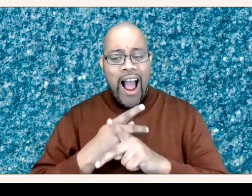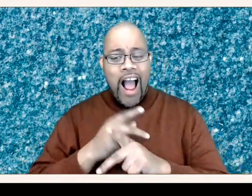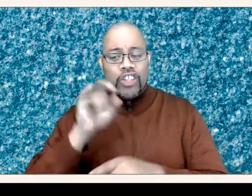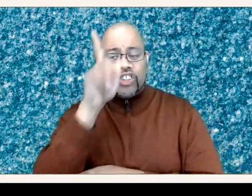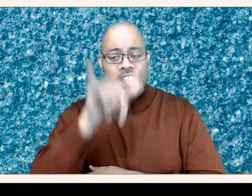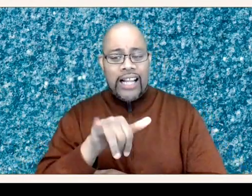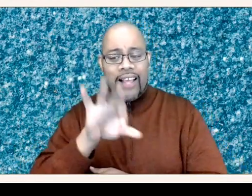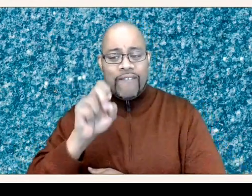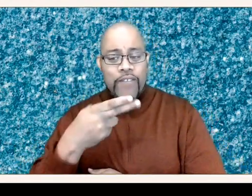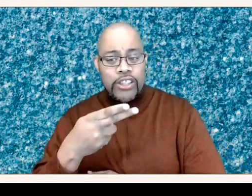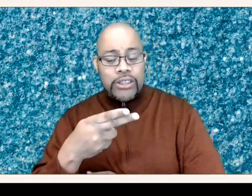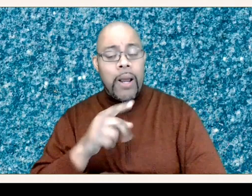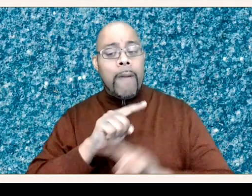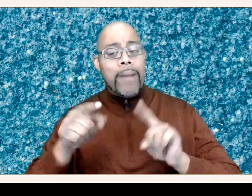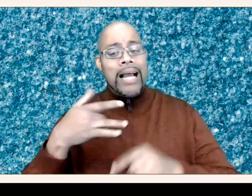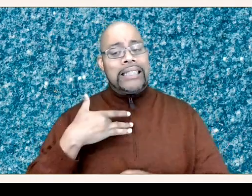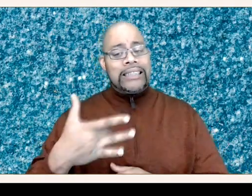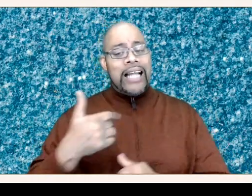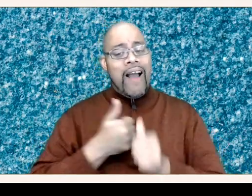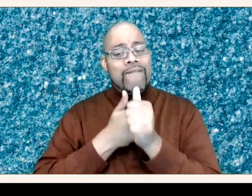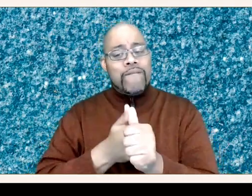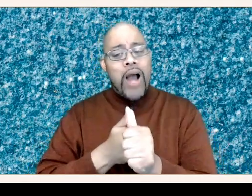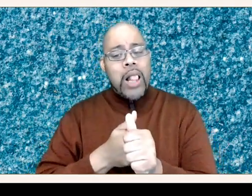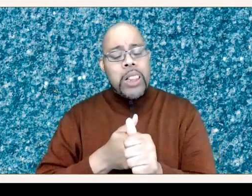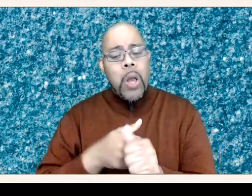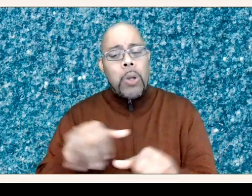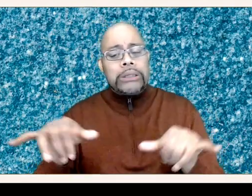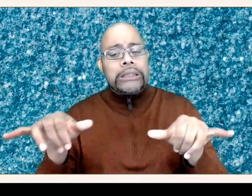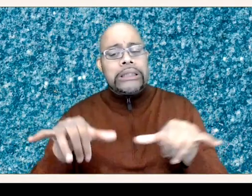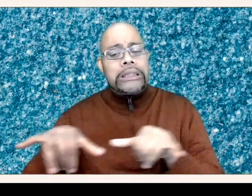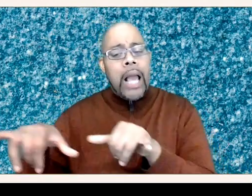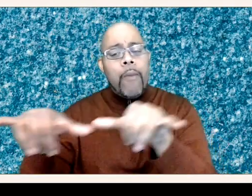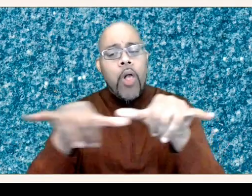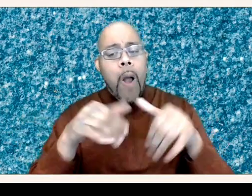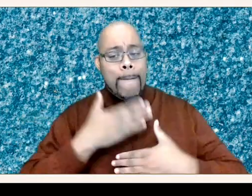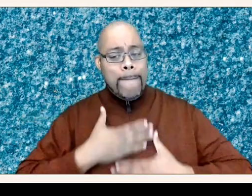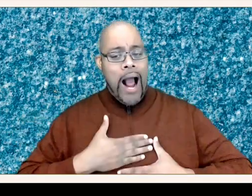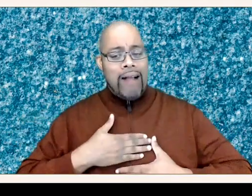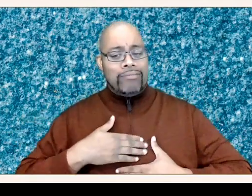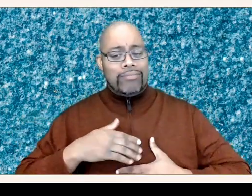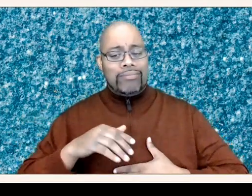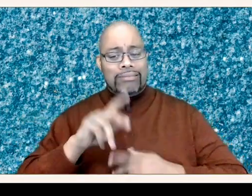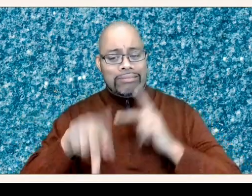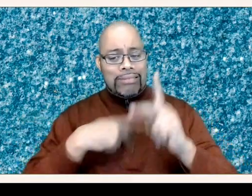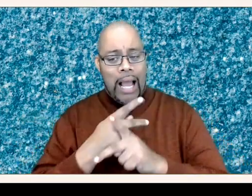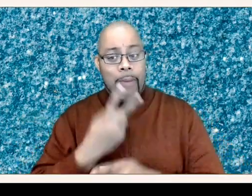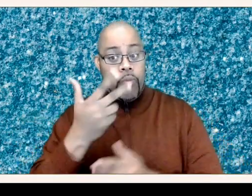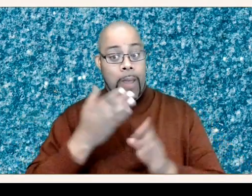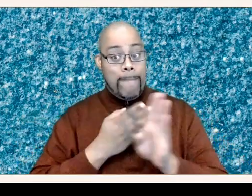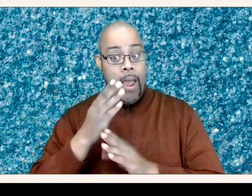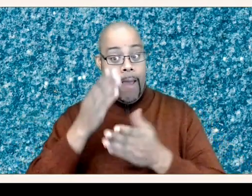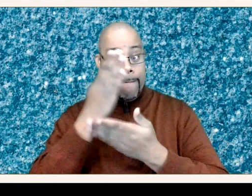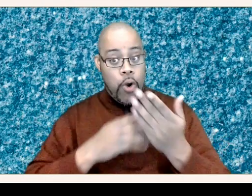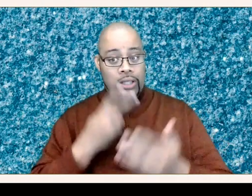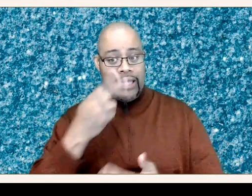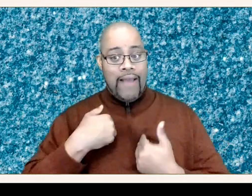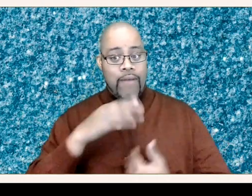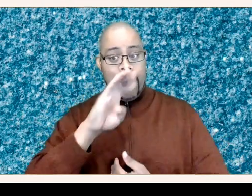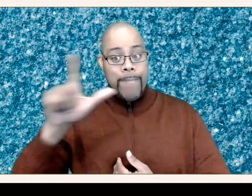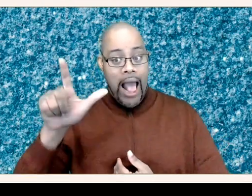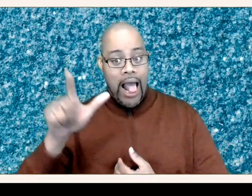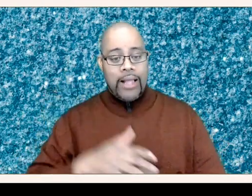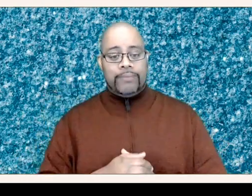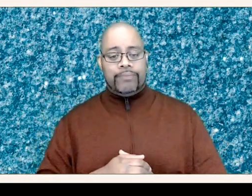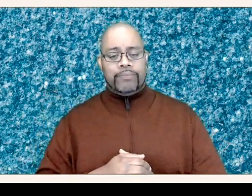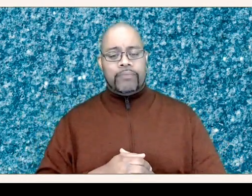out there, but they tend to follow a similar body plan. There's three main parts, as we can see here. We have the